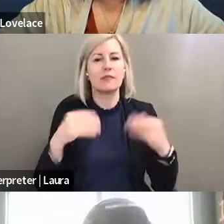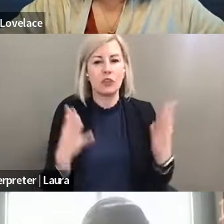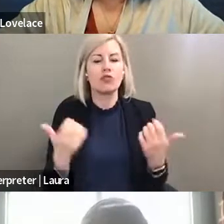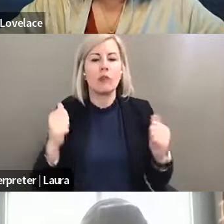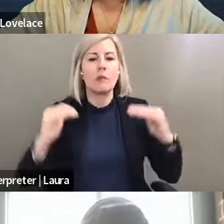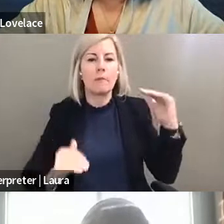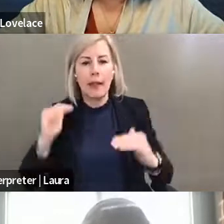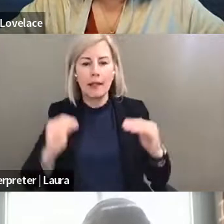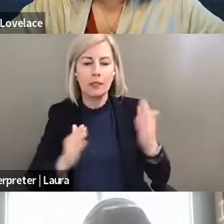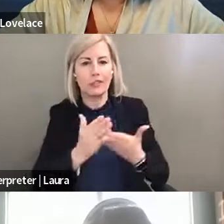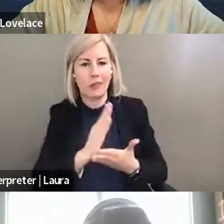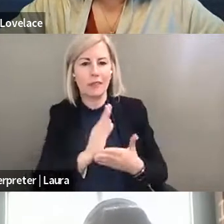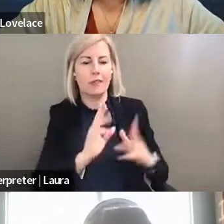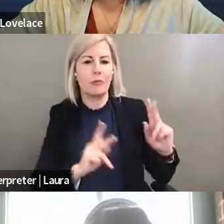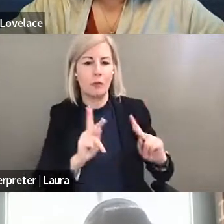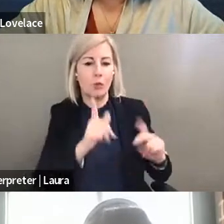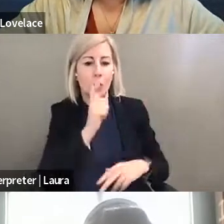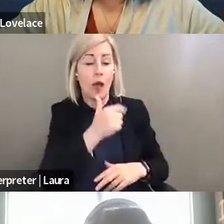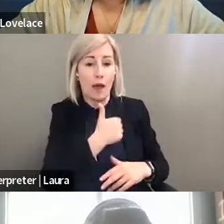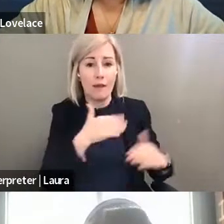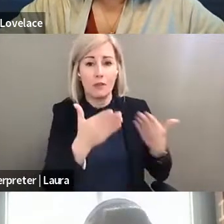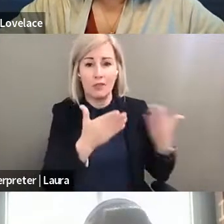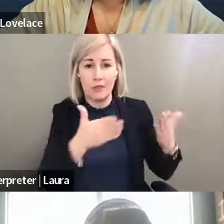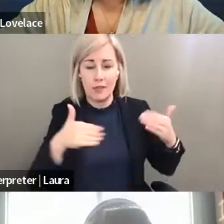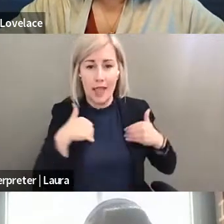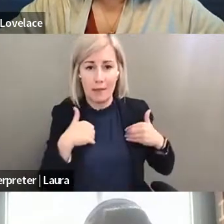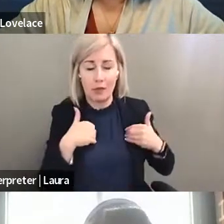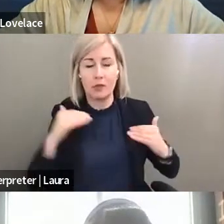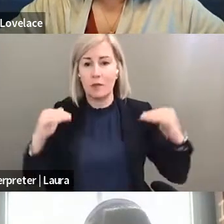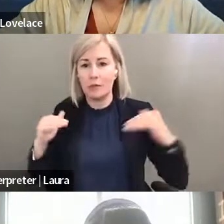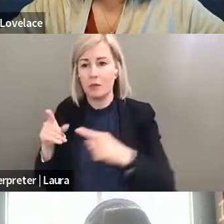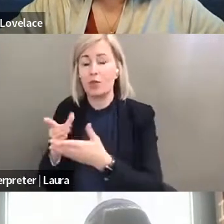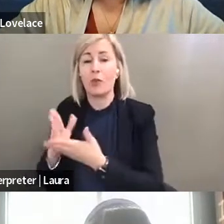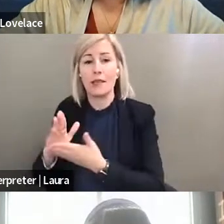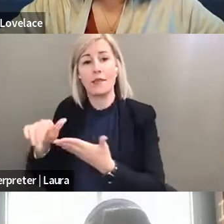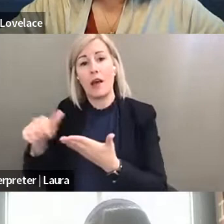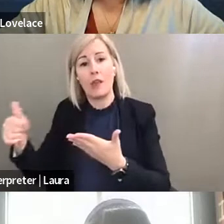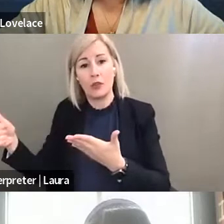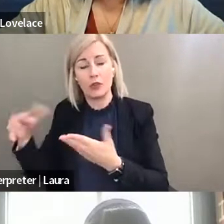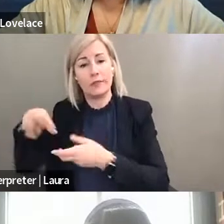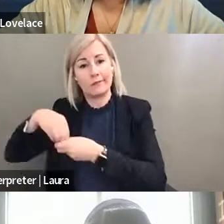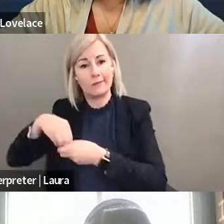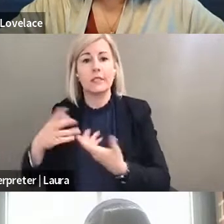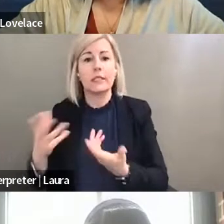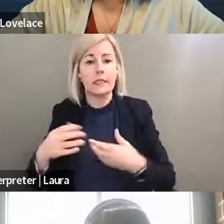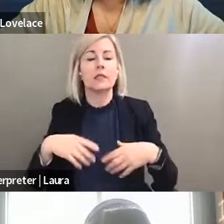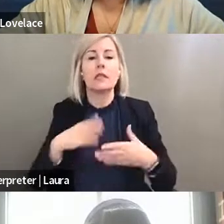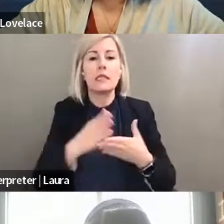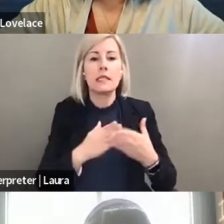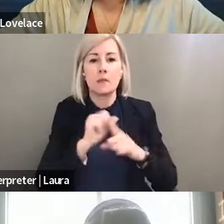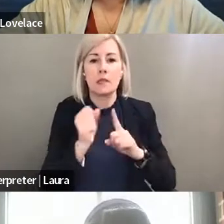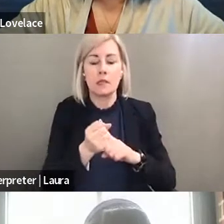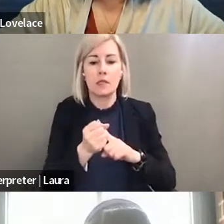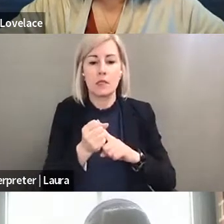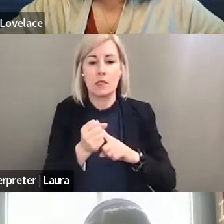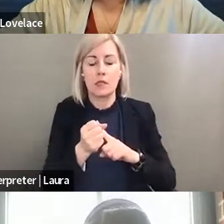of individuals who have service animals with the rights of others. And in some cases,